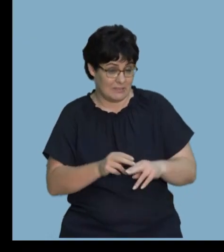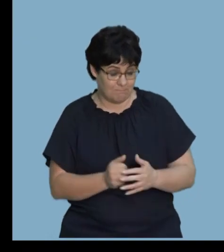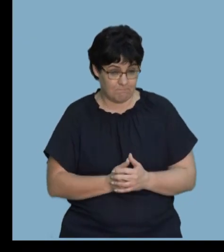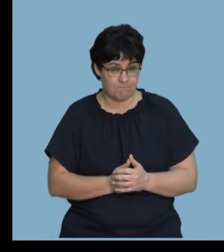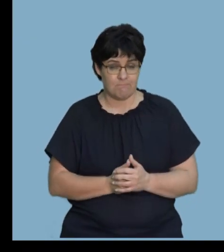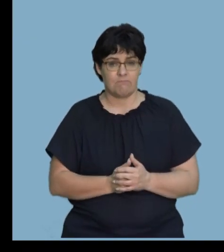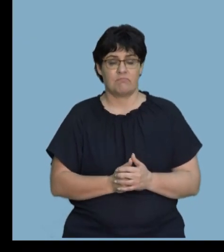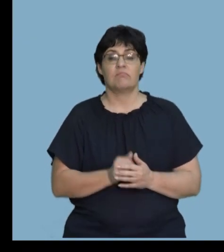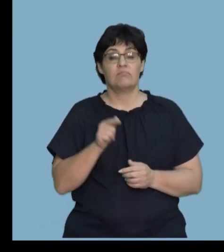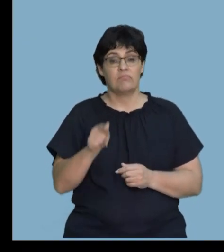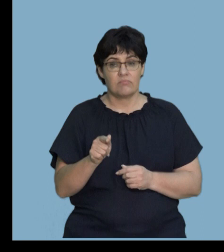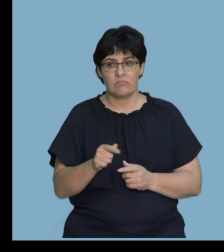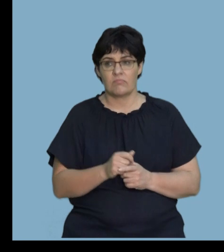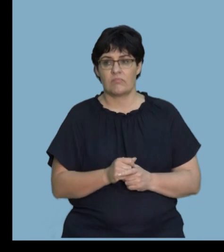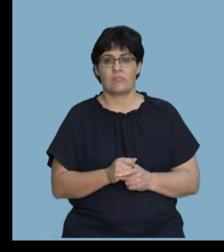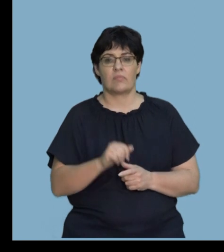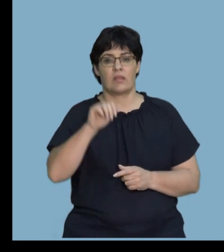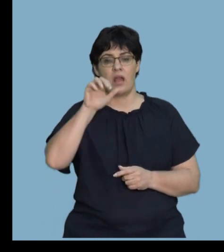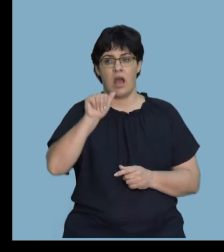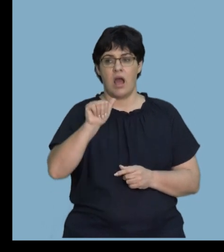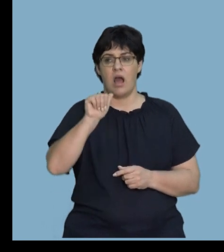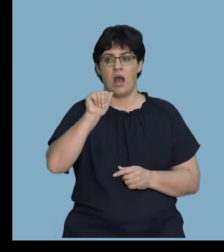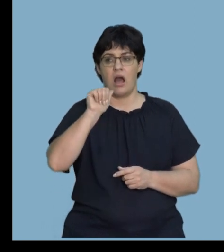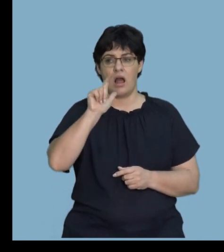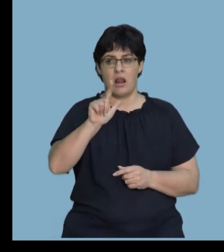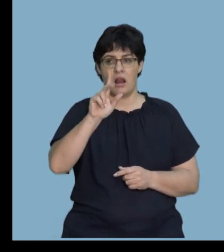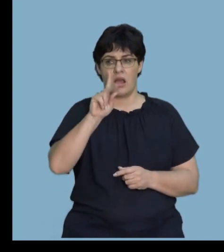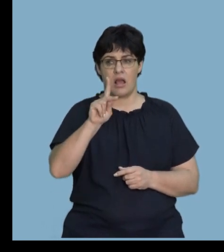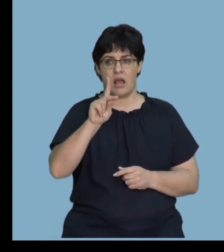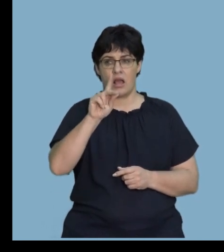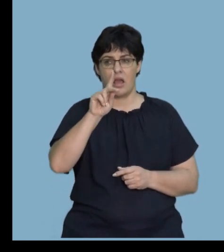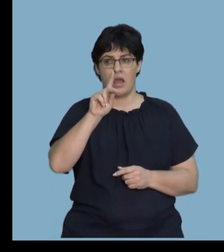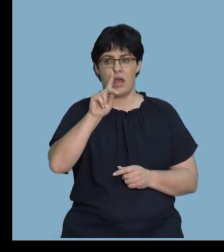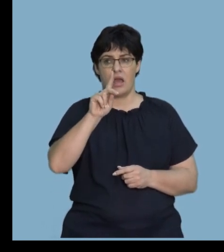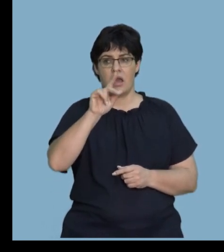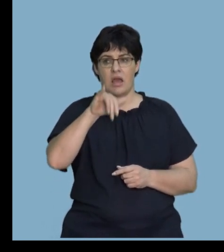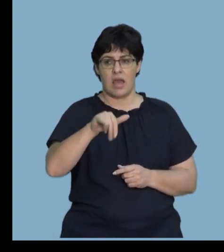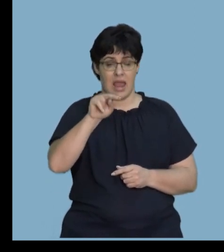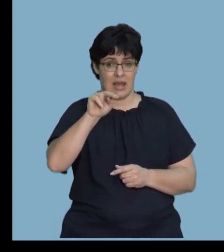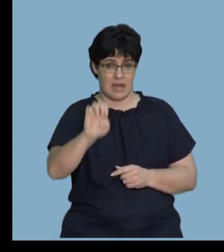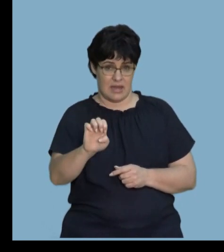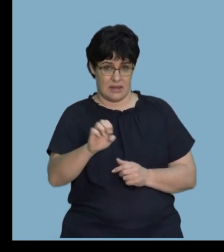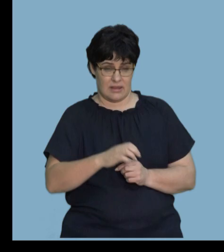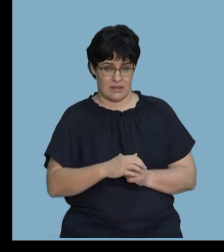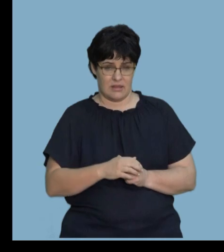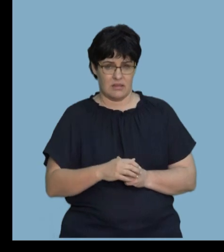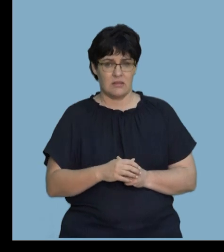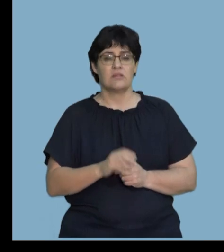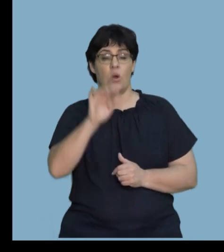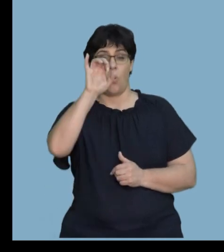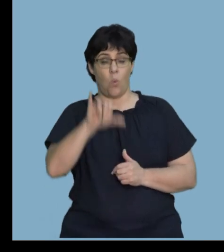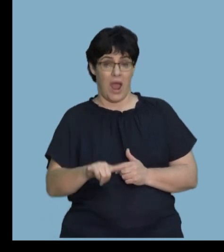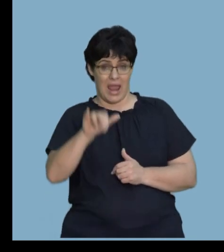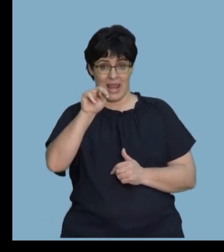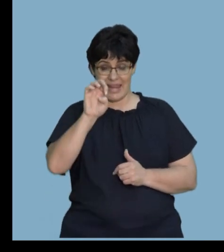this is an alkyne, okay? This is an alkyne, as the name suggests, YNE, which is something that